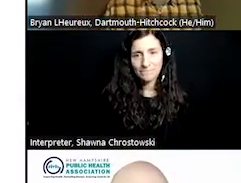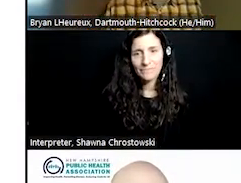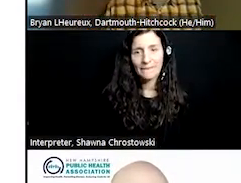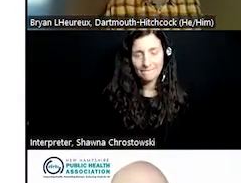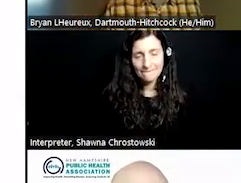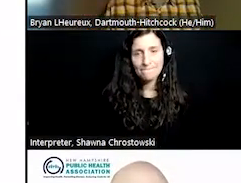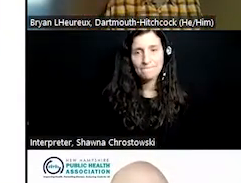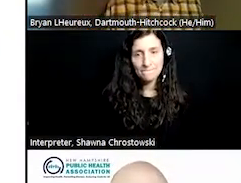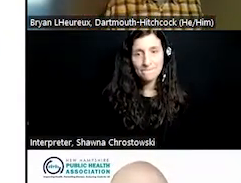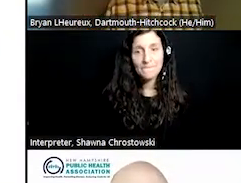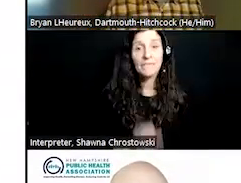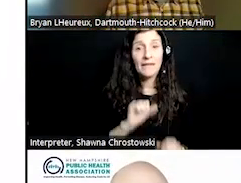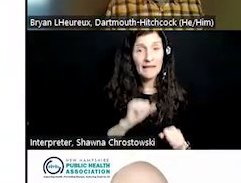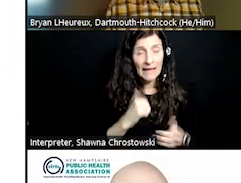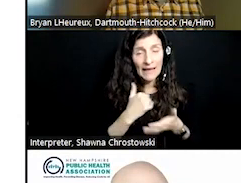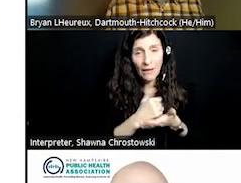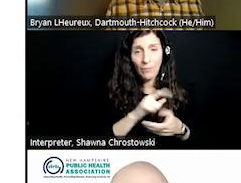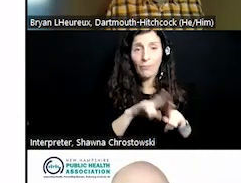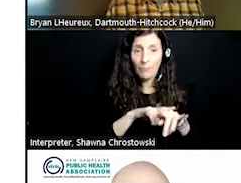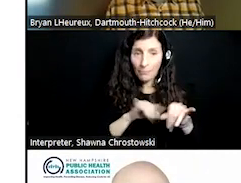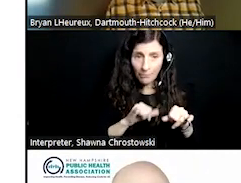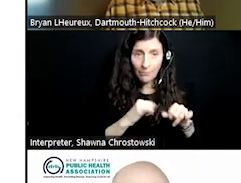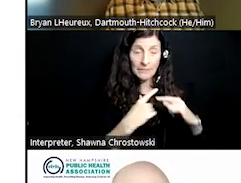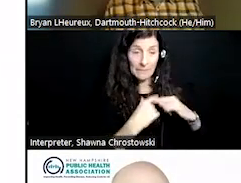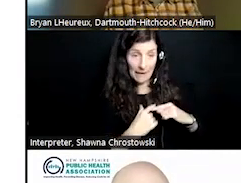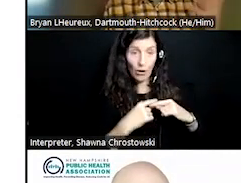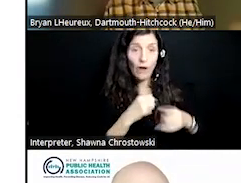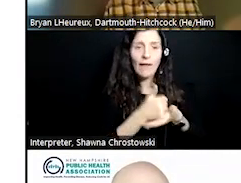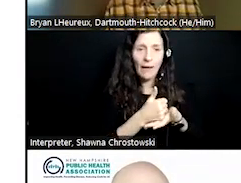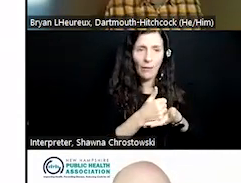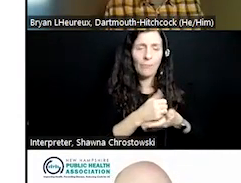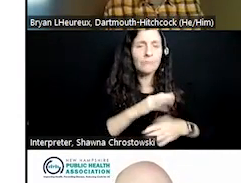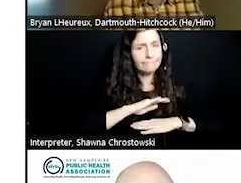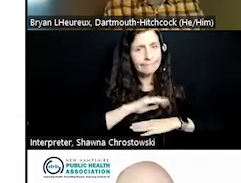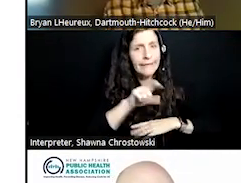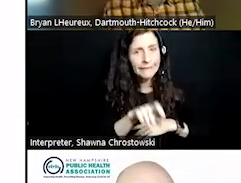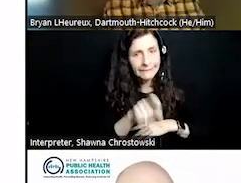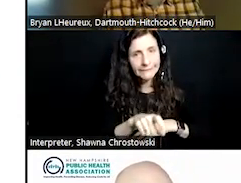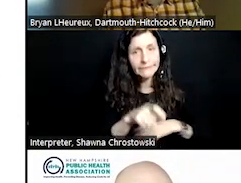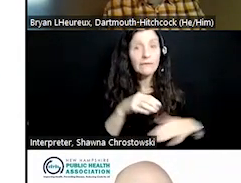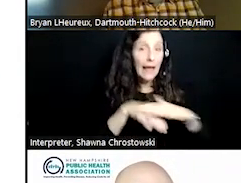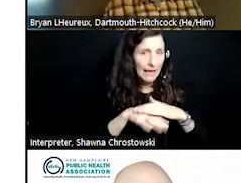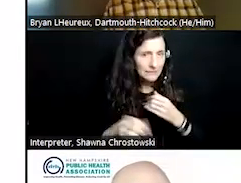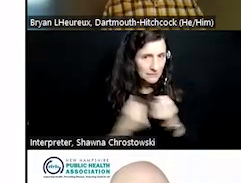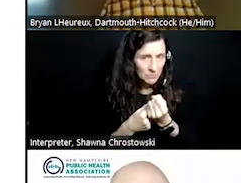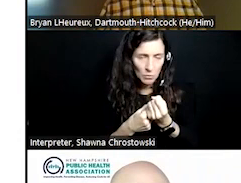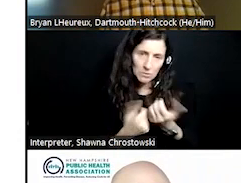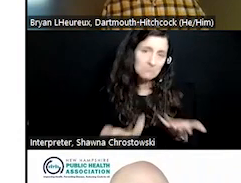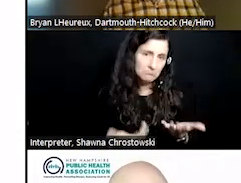person that can help meet these needs and help the patient access support.